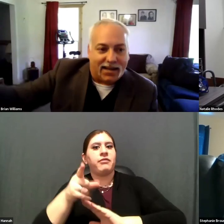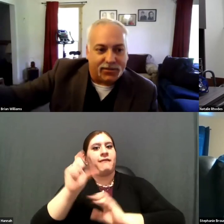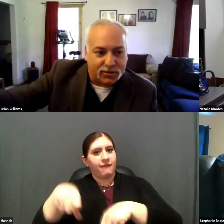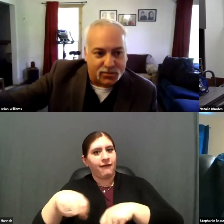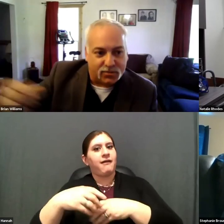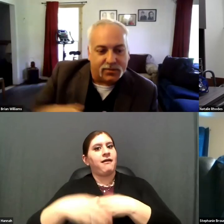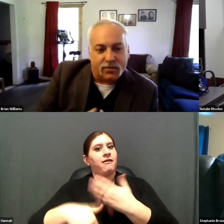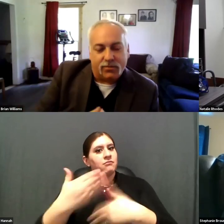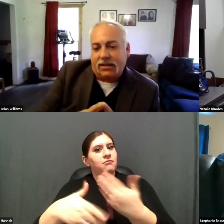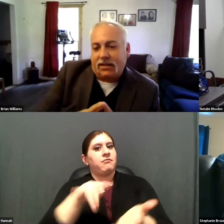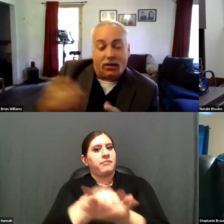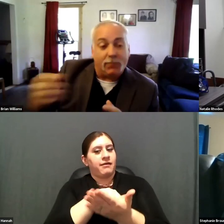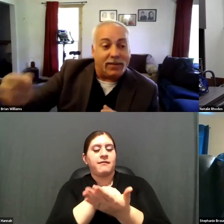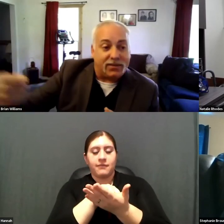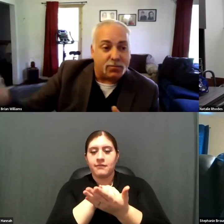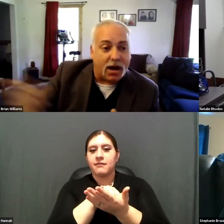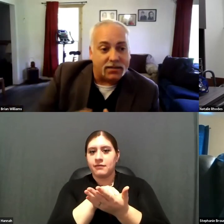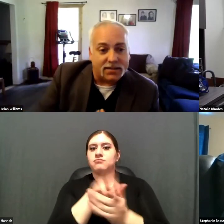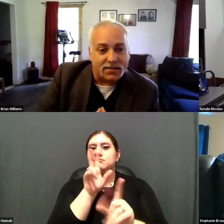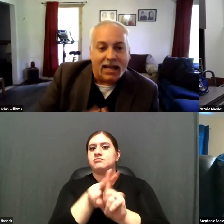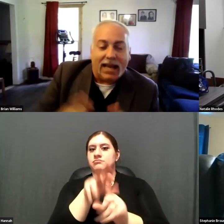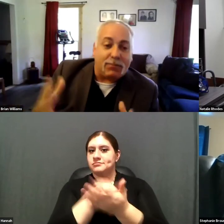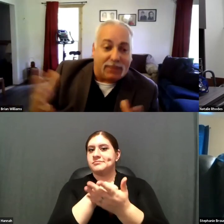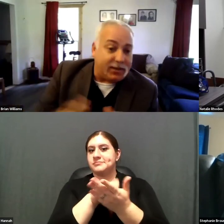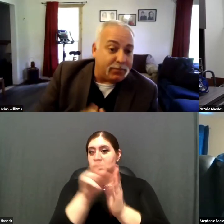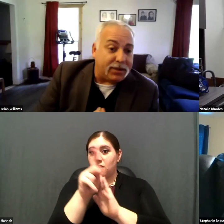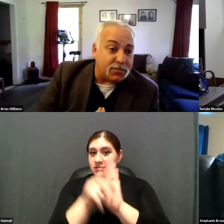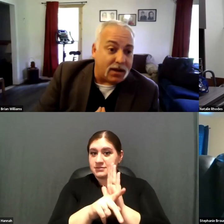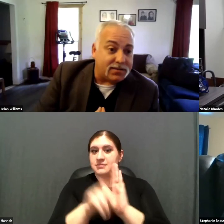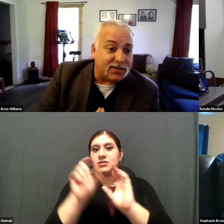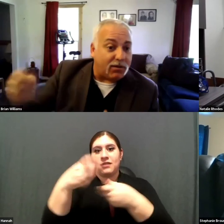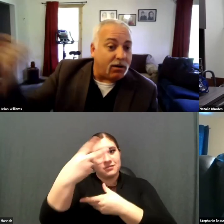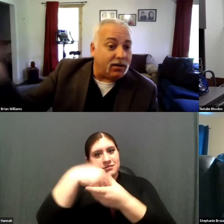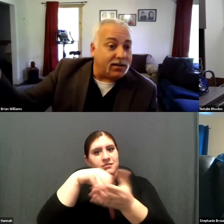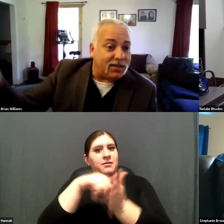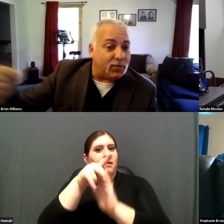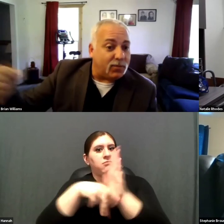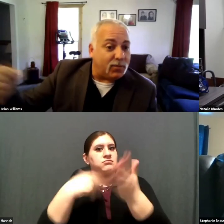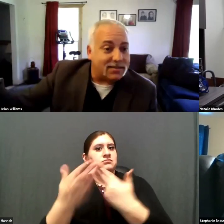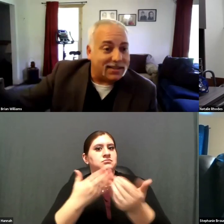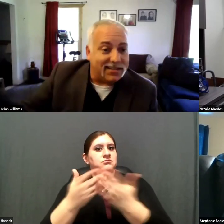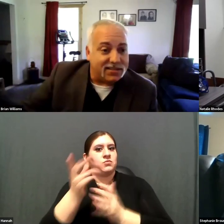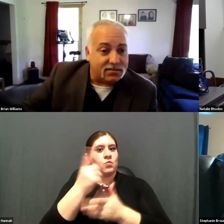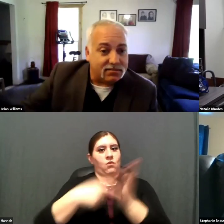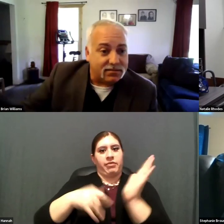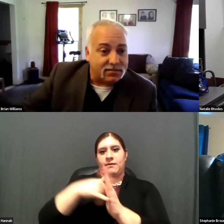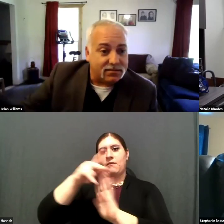out those or implement those policies and be able to implement those policies regardless of what the policy